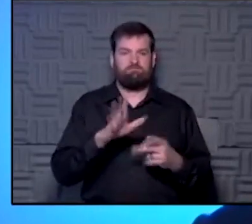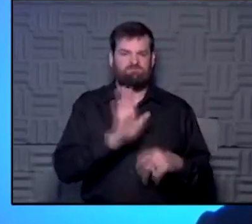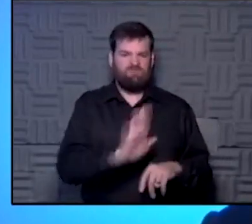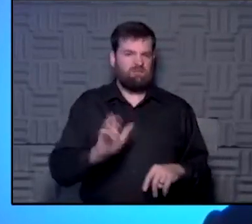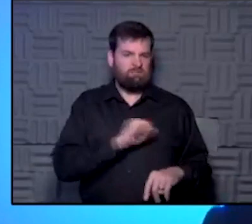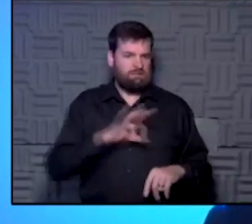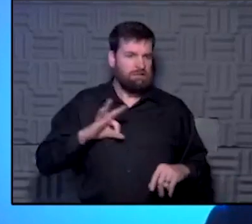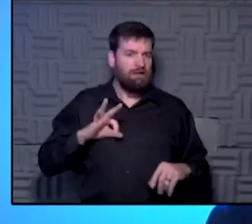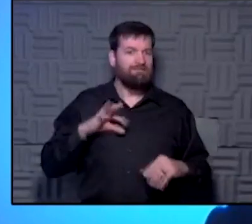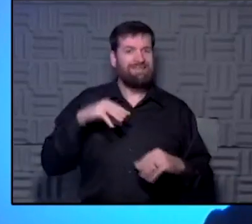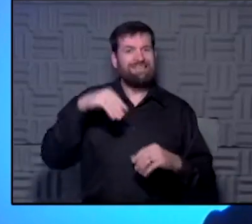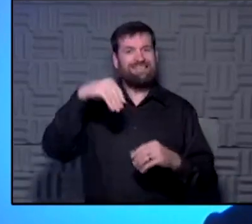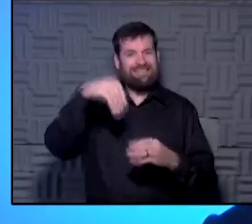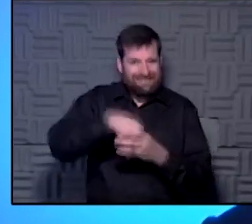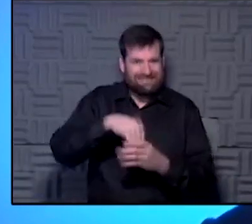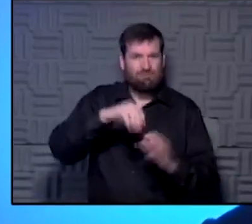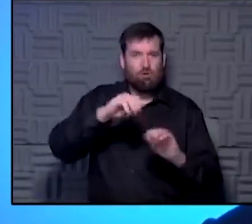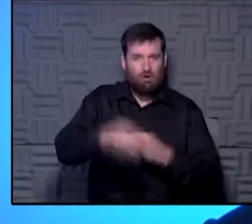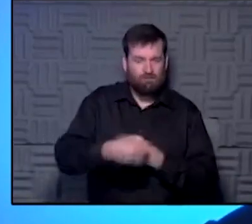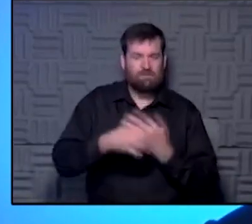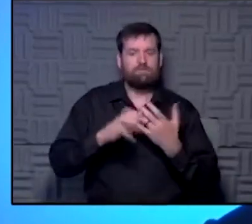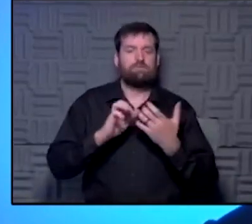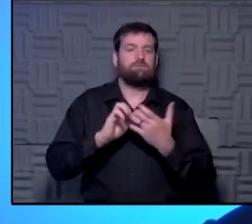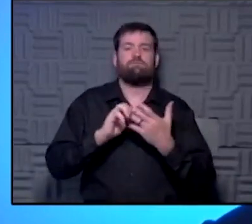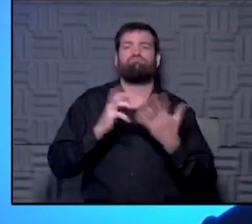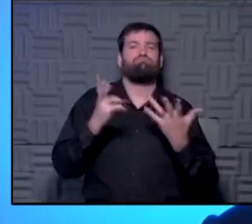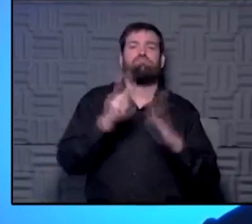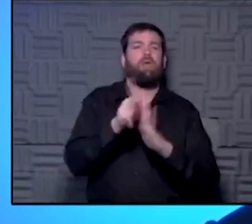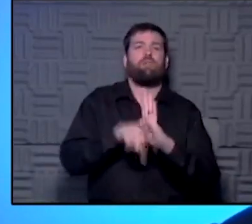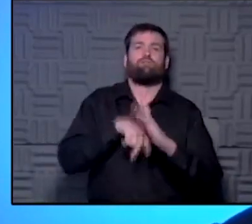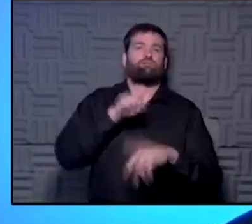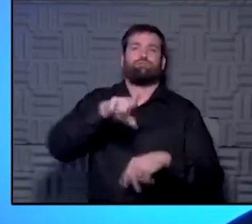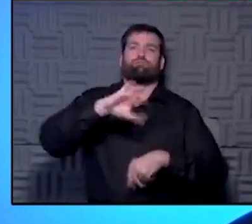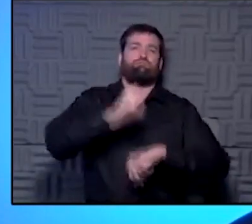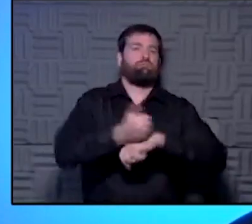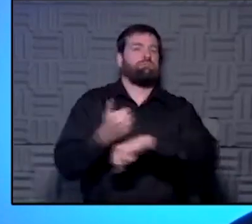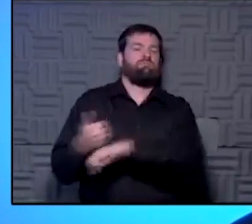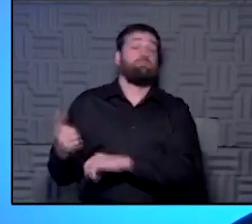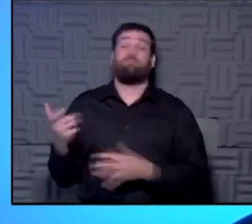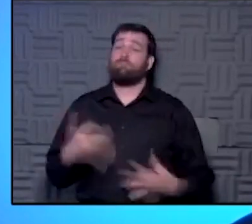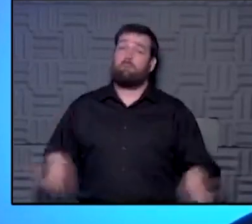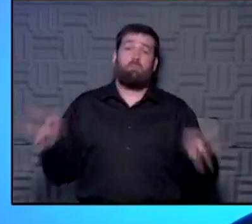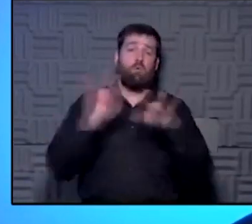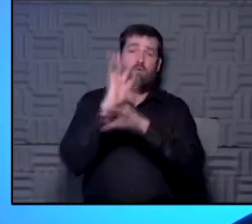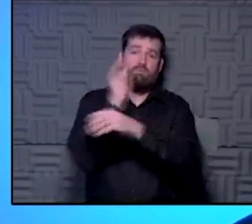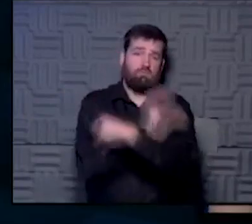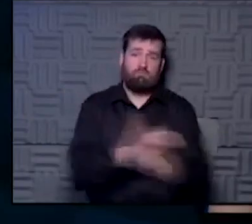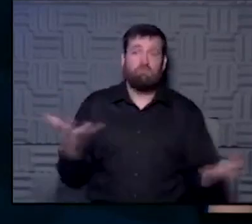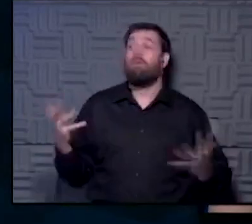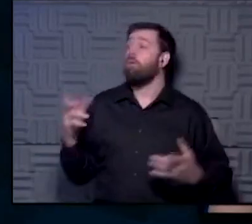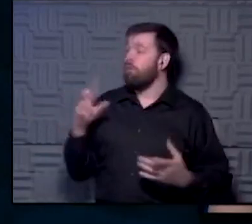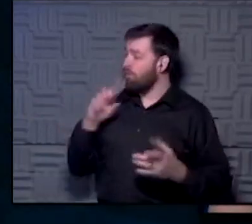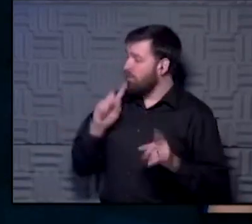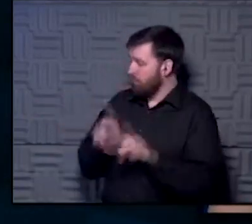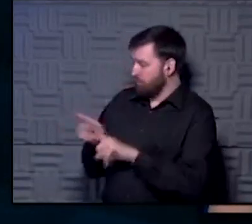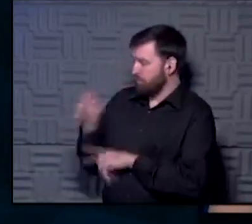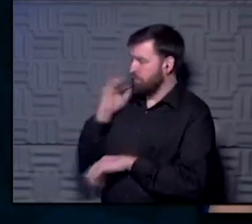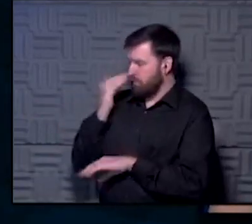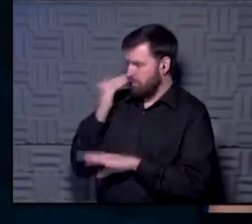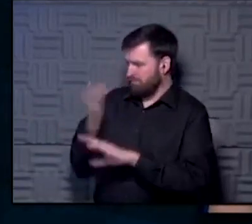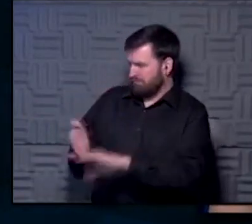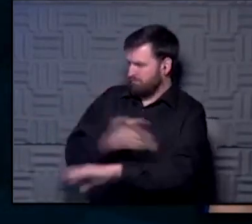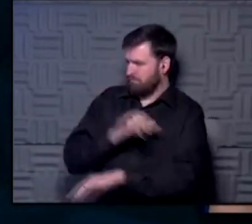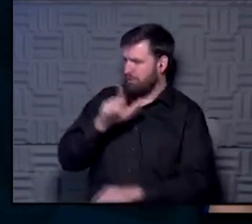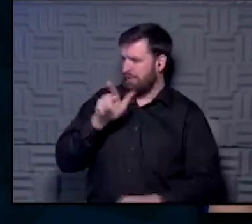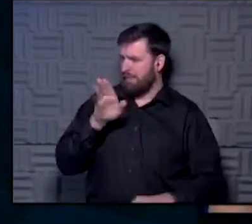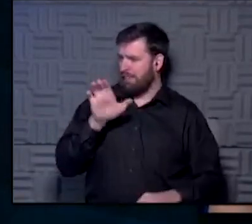and staff in your office, what policies to put in place. And that's important messaging for us to get out. And I also know that right before Labor Day holiday,